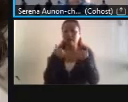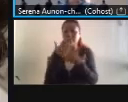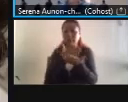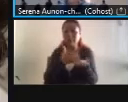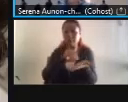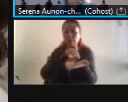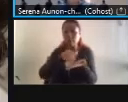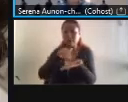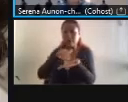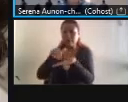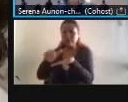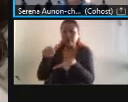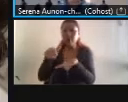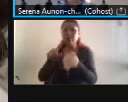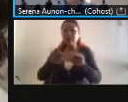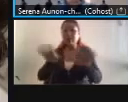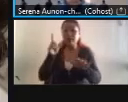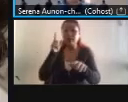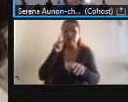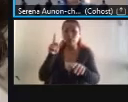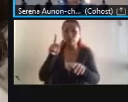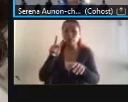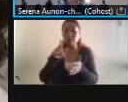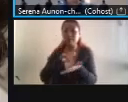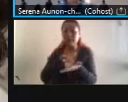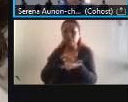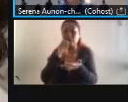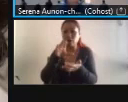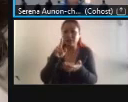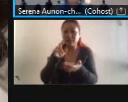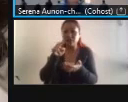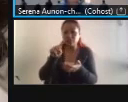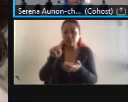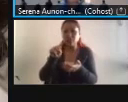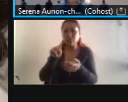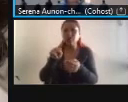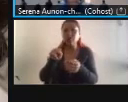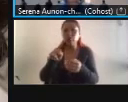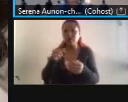we show that slide, initially people are a little stunned, but you have to realize that